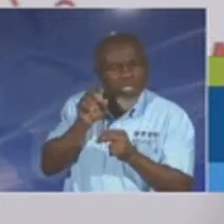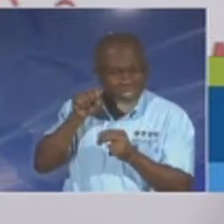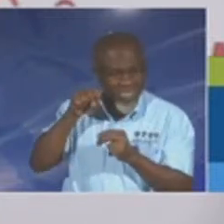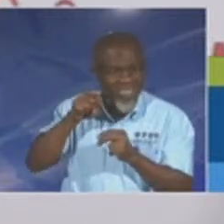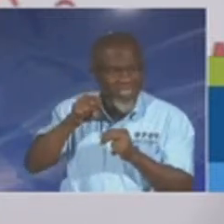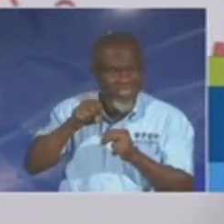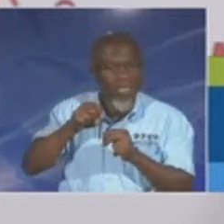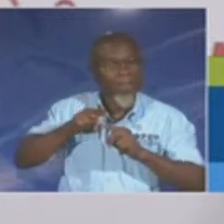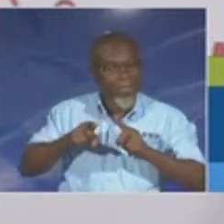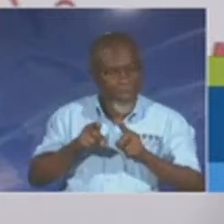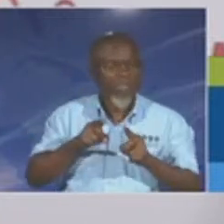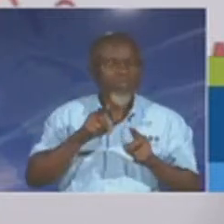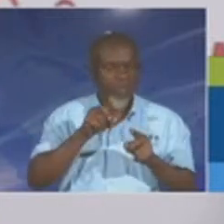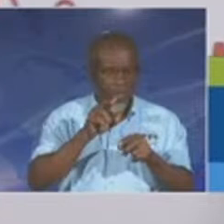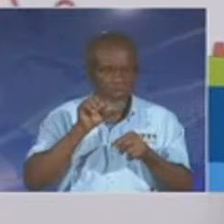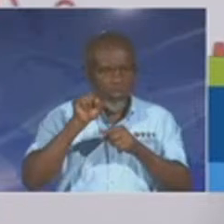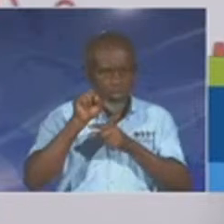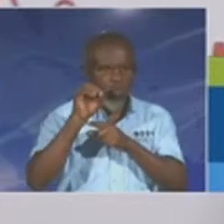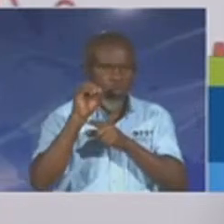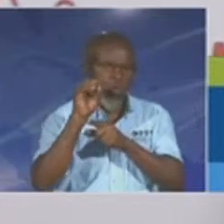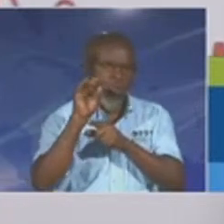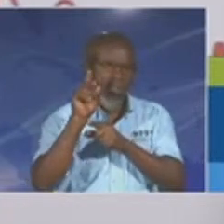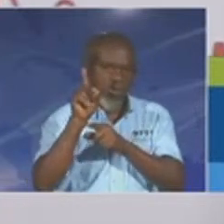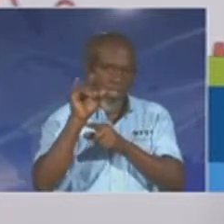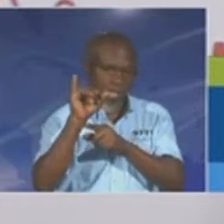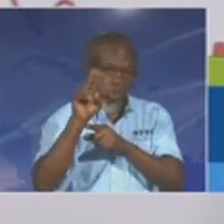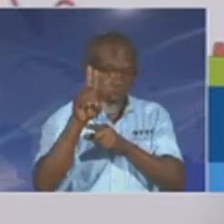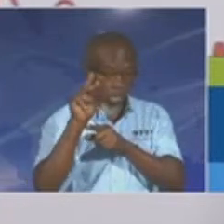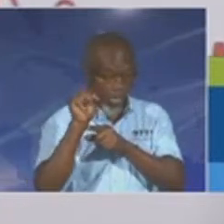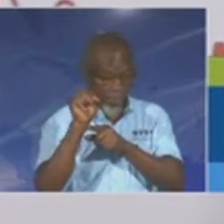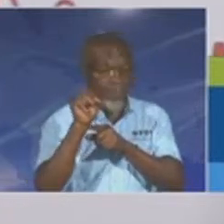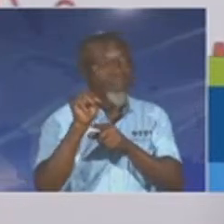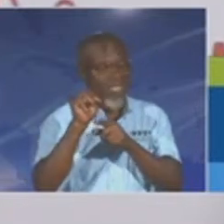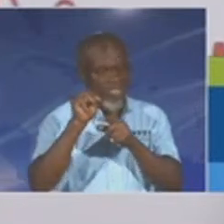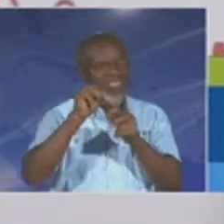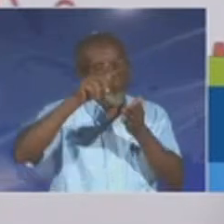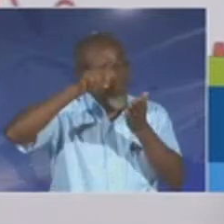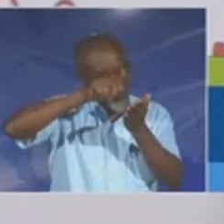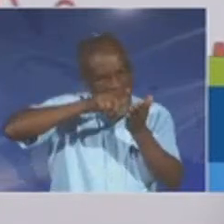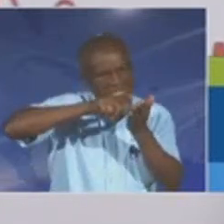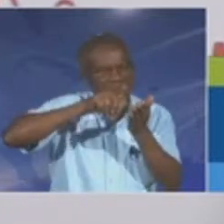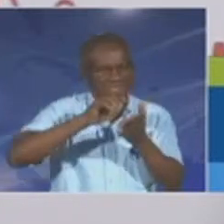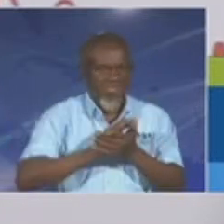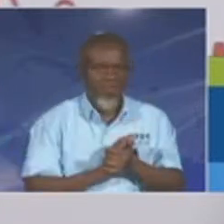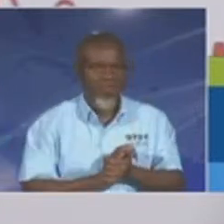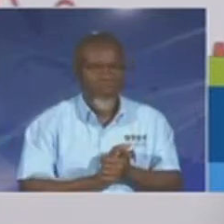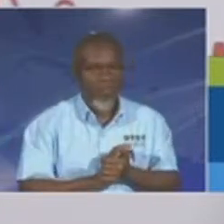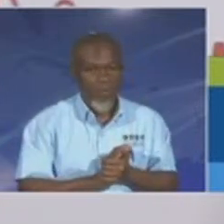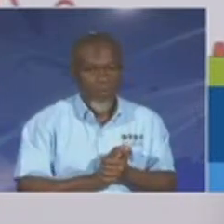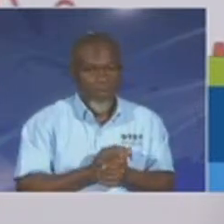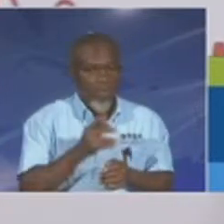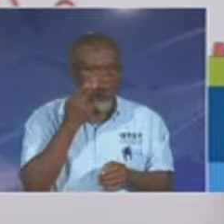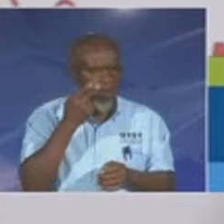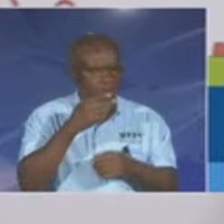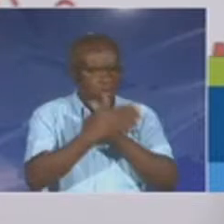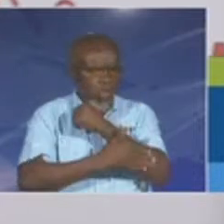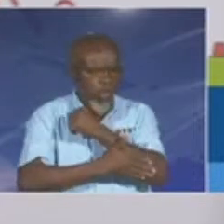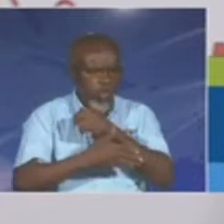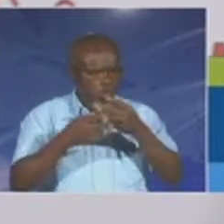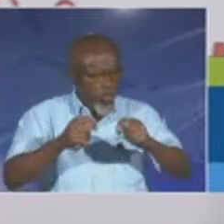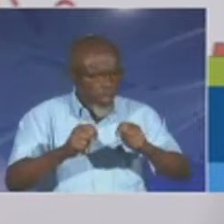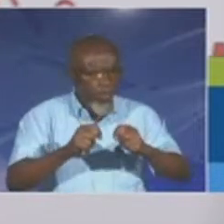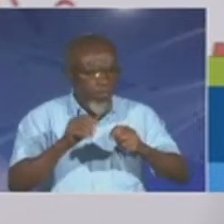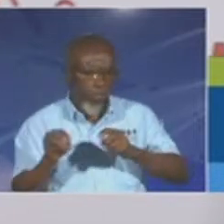sodium. And studies have shown that people in countries where they have tried to experiment with putting less salt in packaged foods,